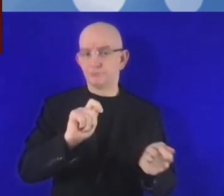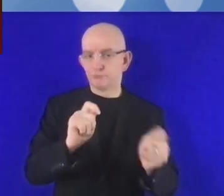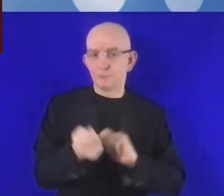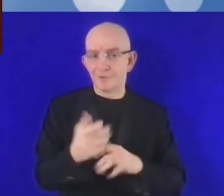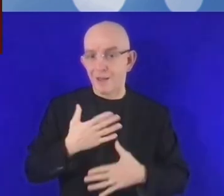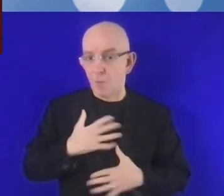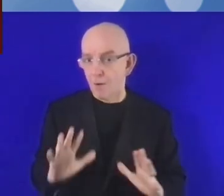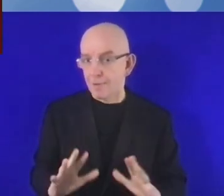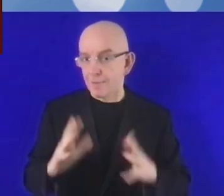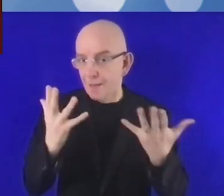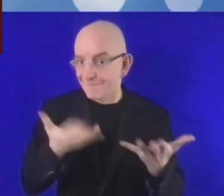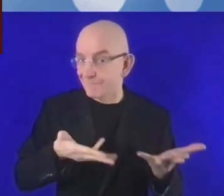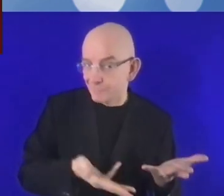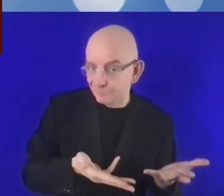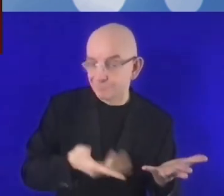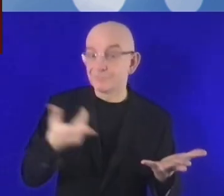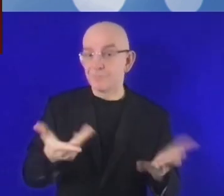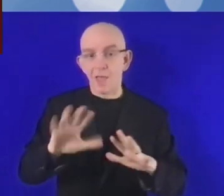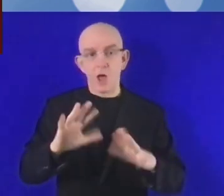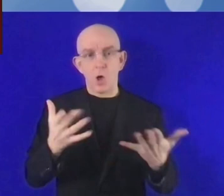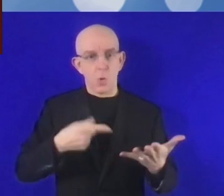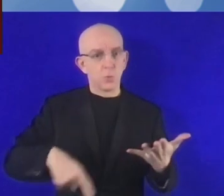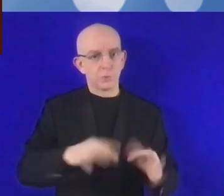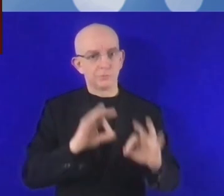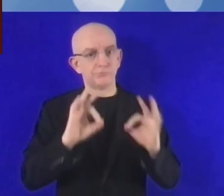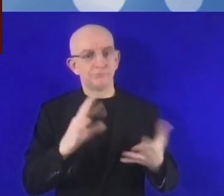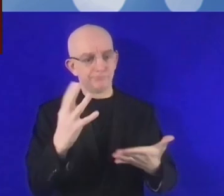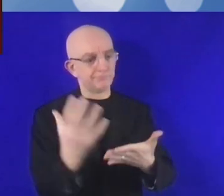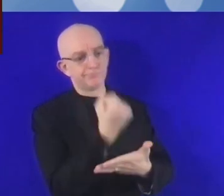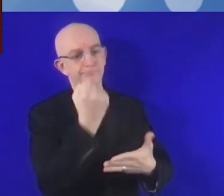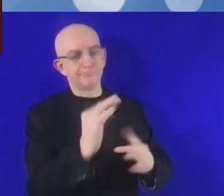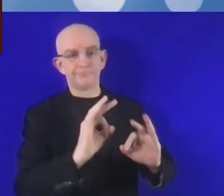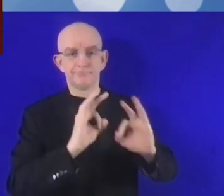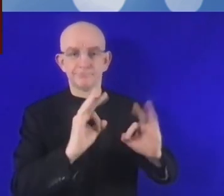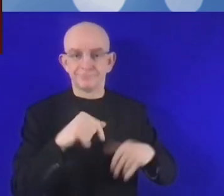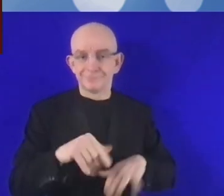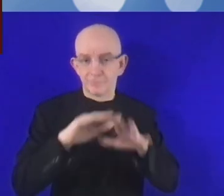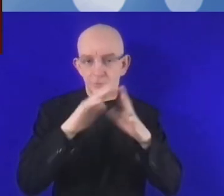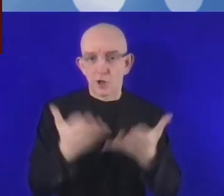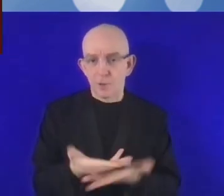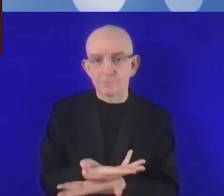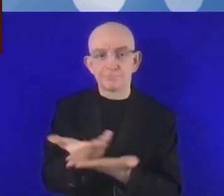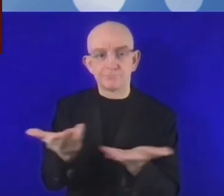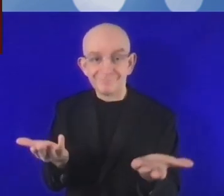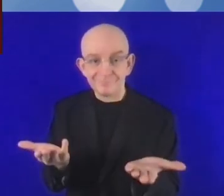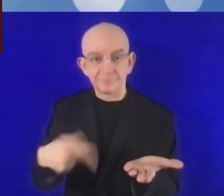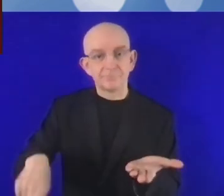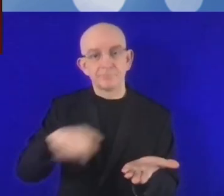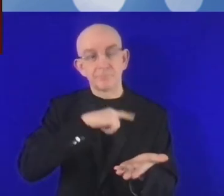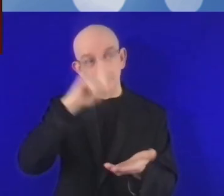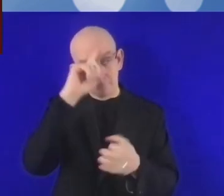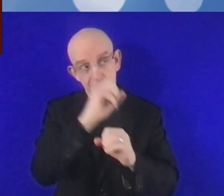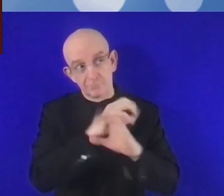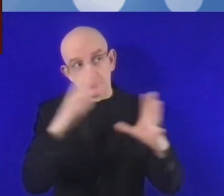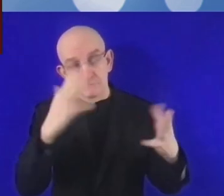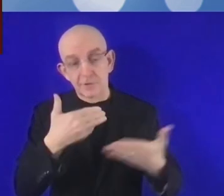What is our vision for future education? Can we fully trust the emerging technologies? And